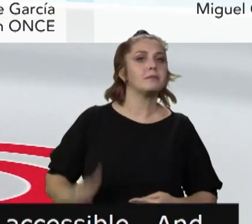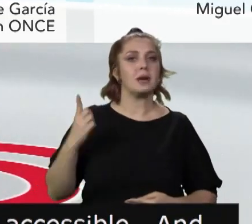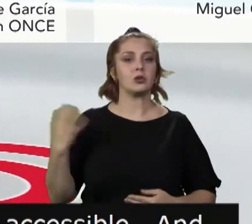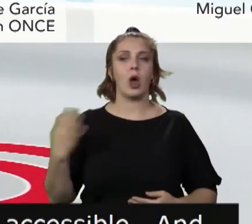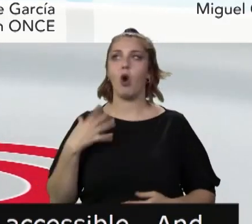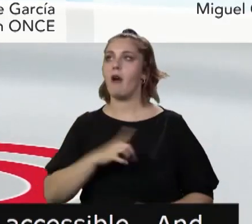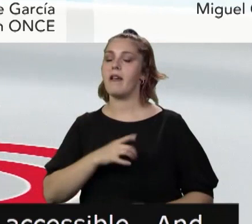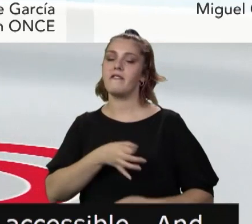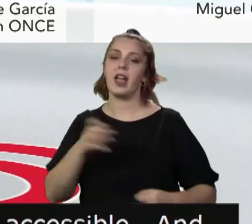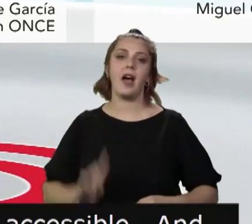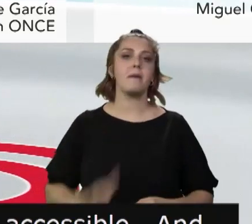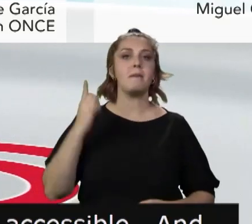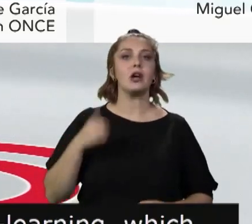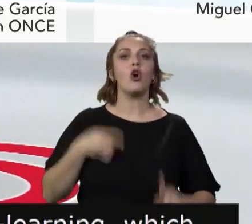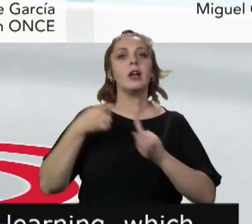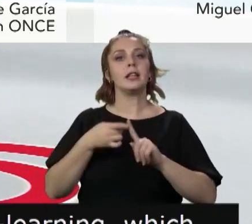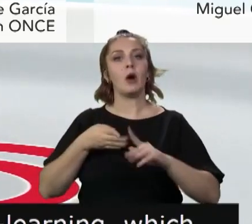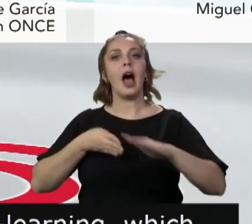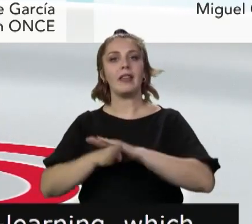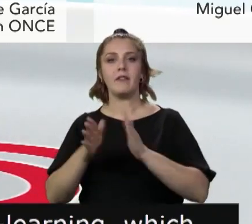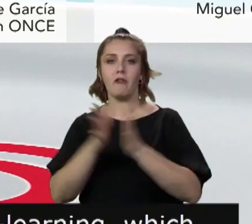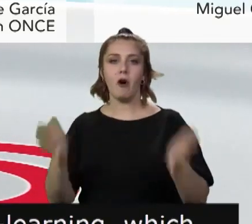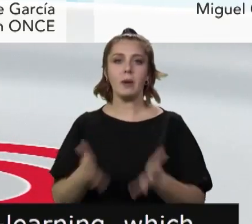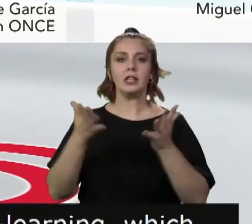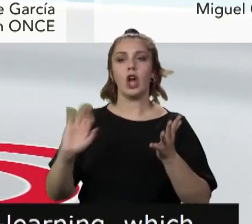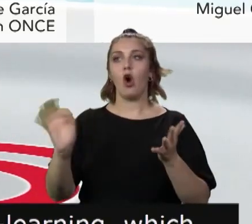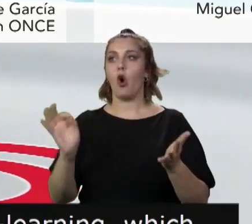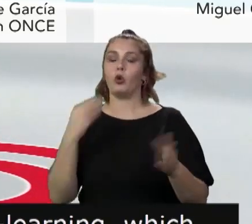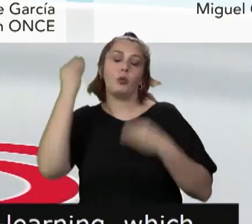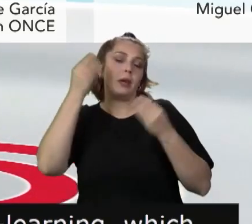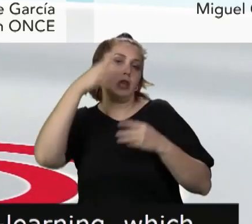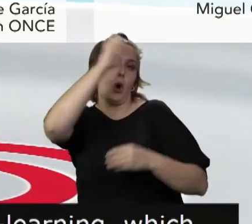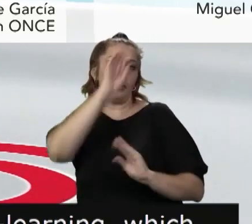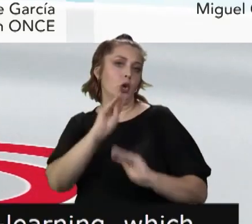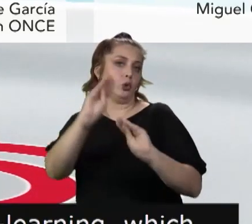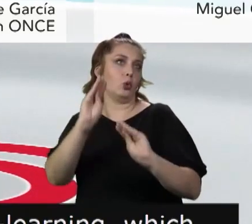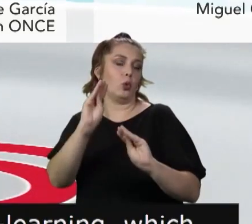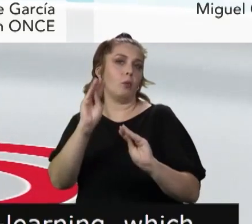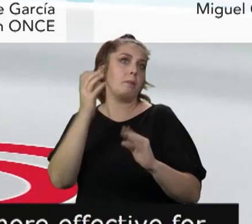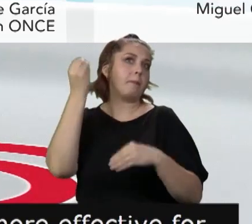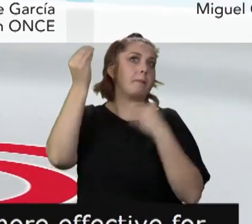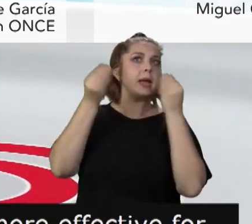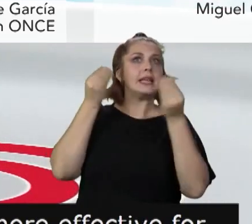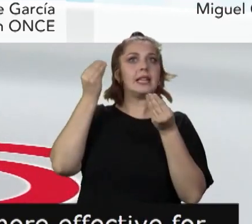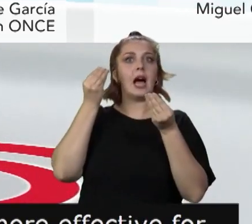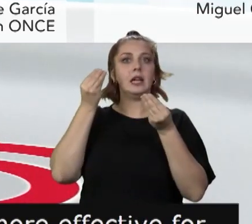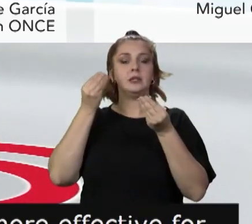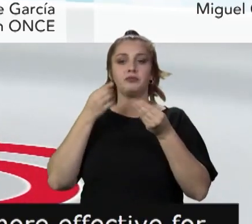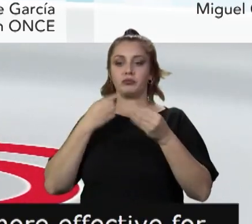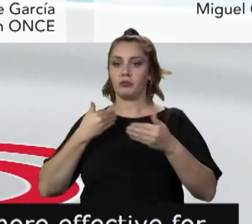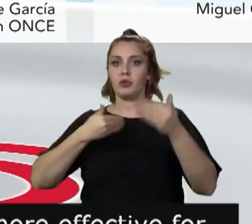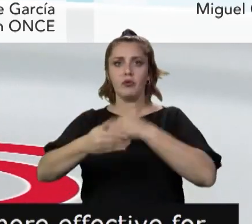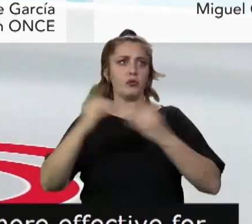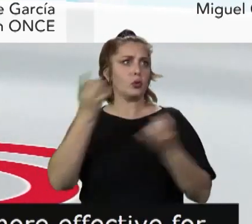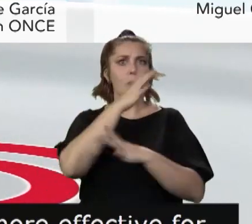being more widely used, which is more effective for promoting accessibility, or which one do you think